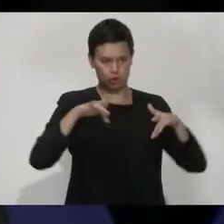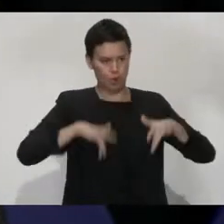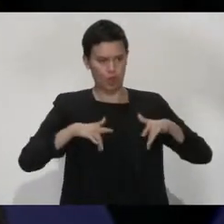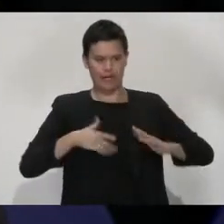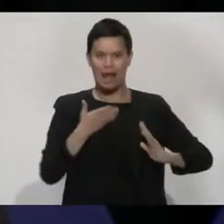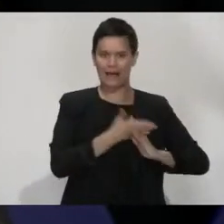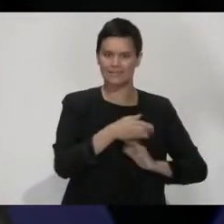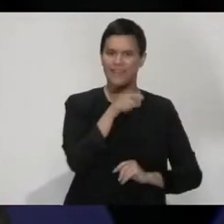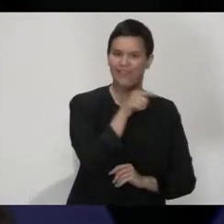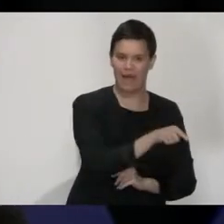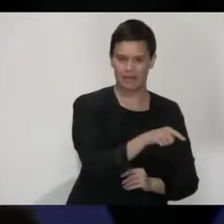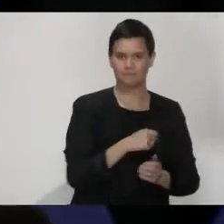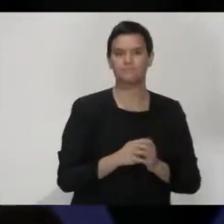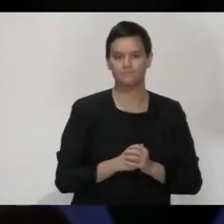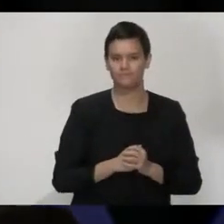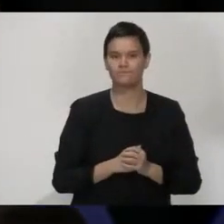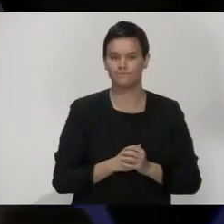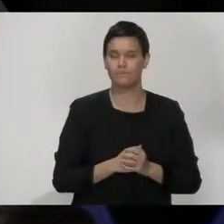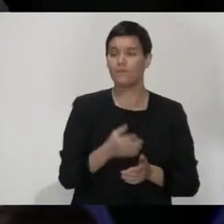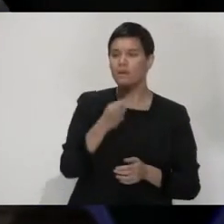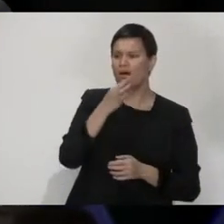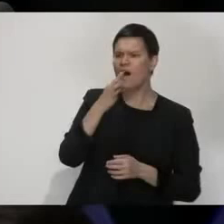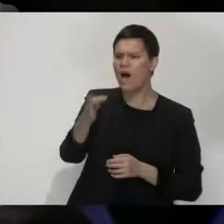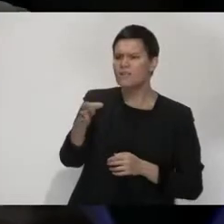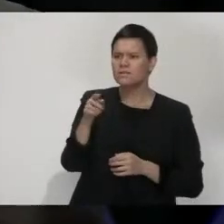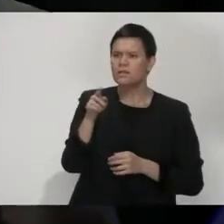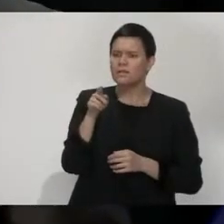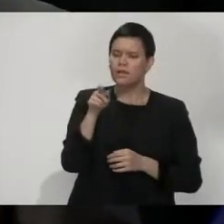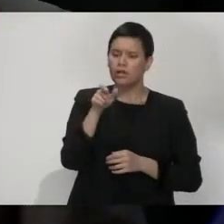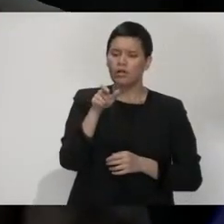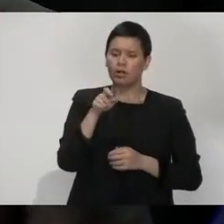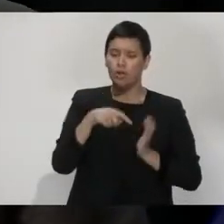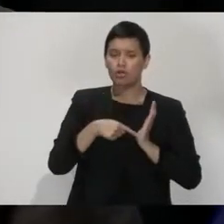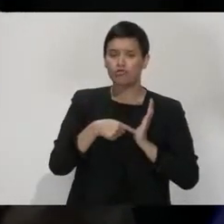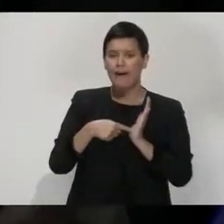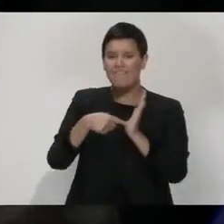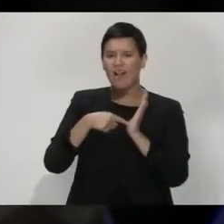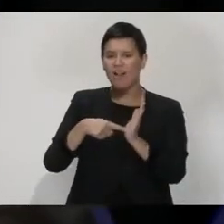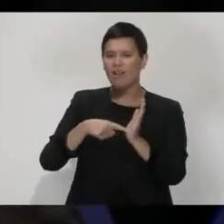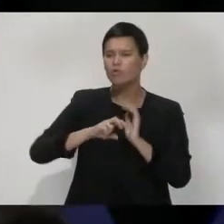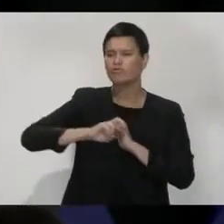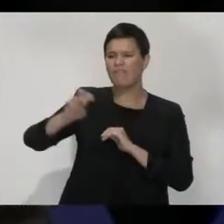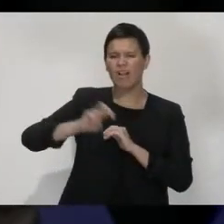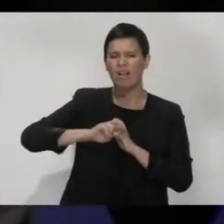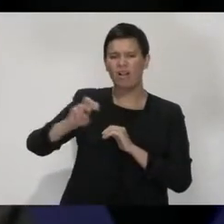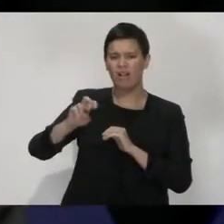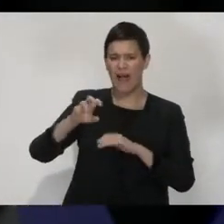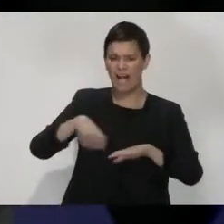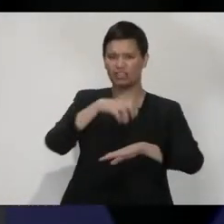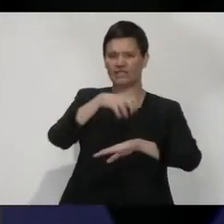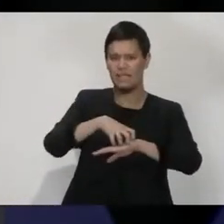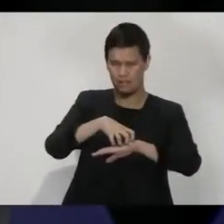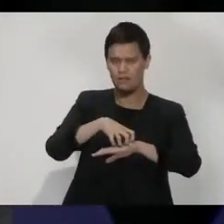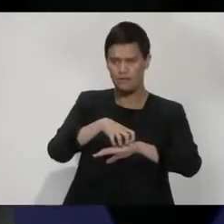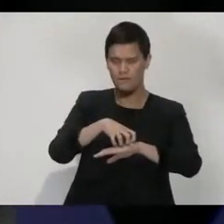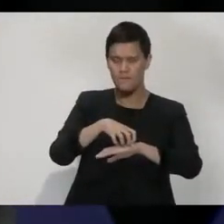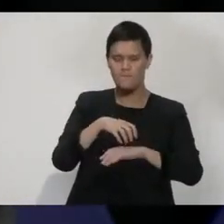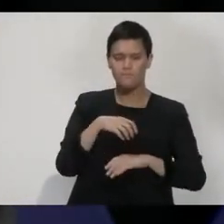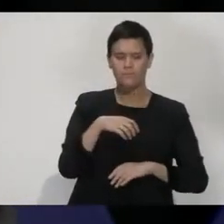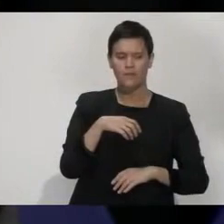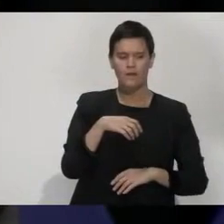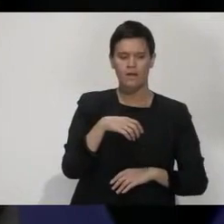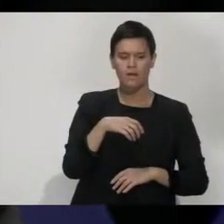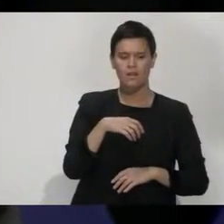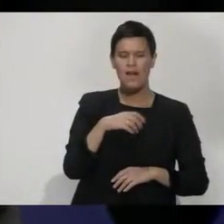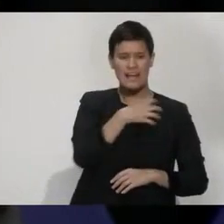extension. On the support for the travel agency, I understand that MD has passed on a briefing document to Minister Whāwhoi